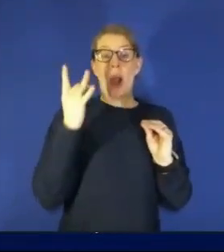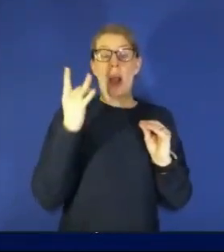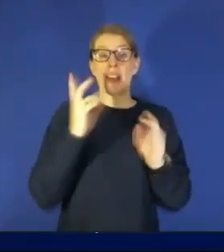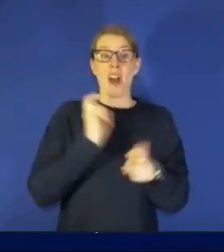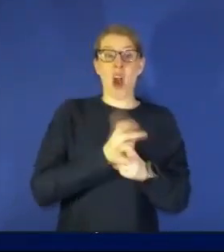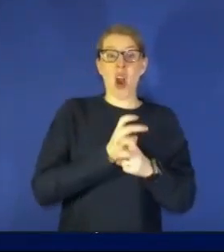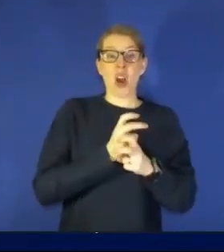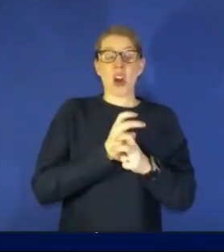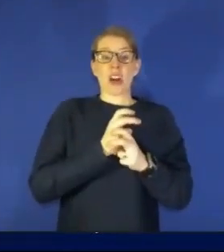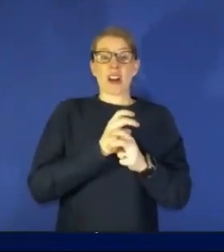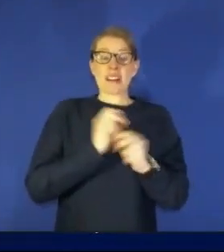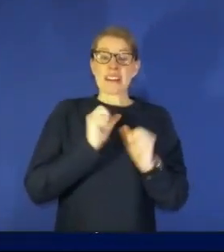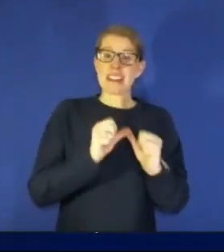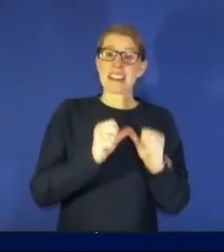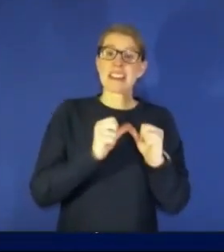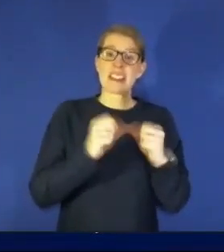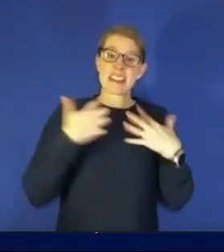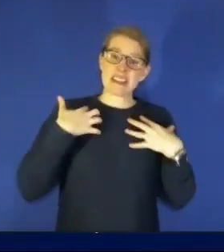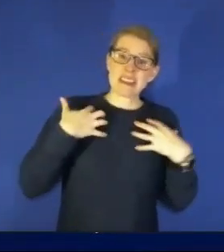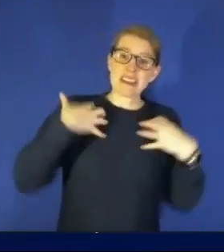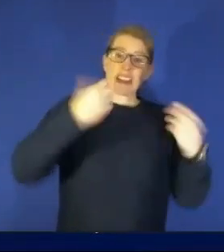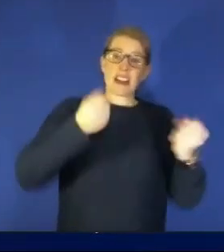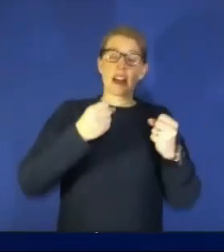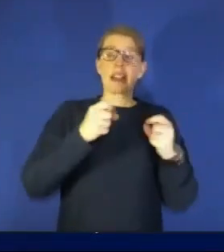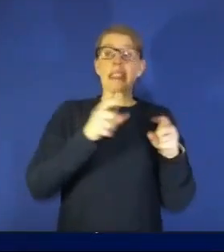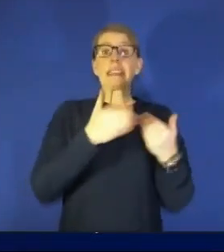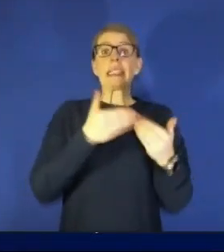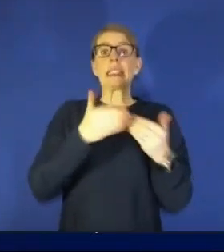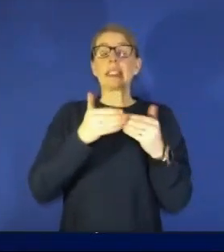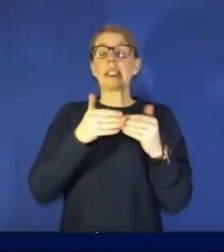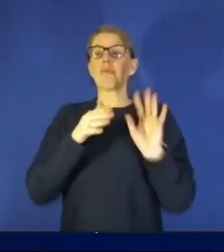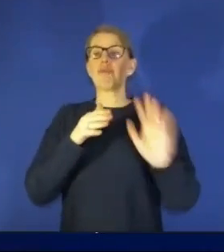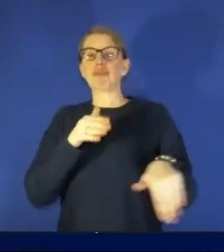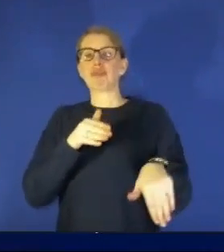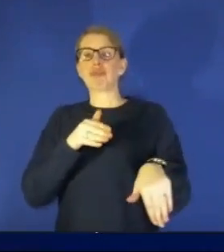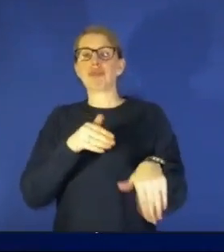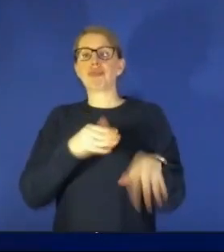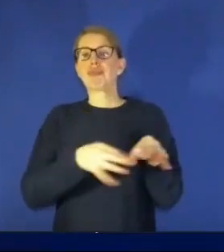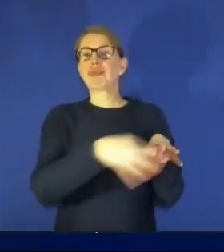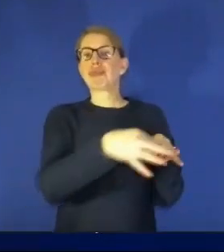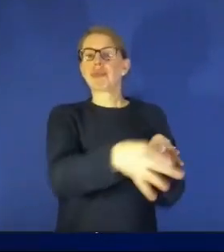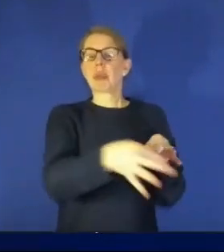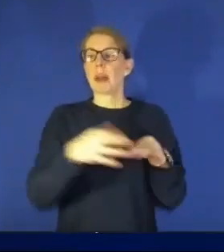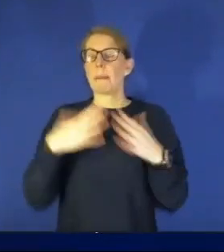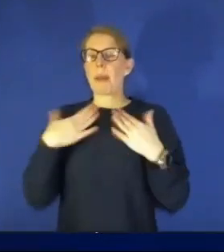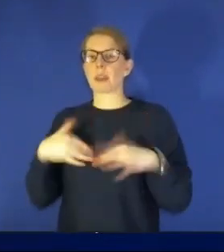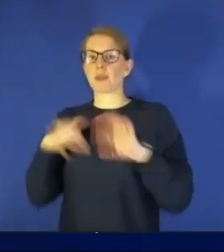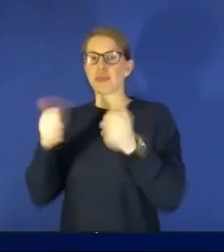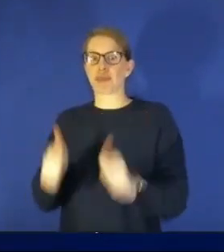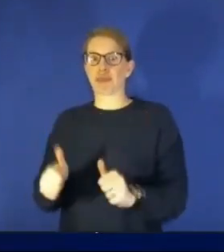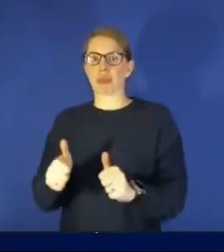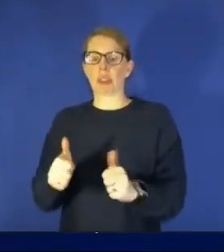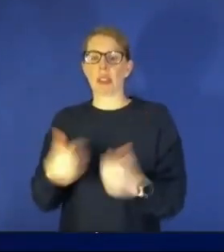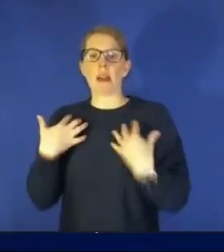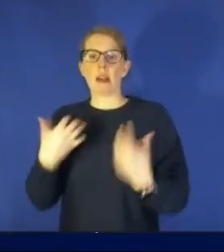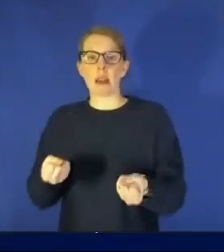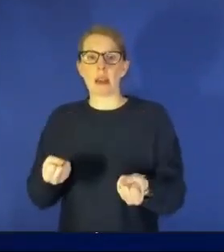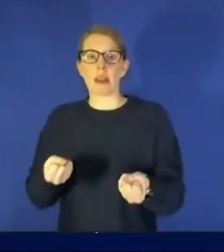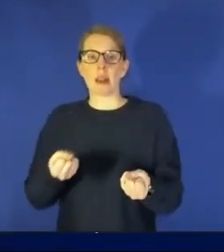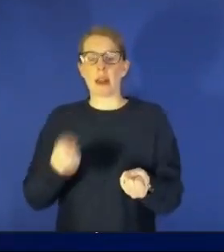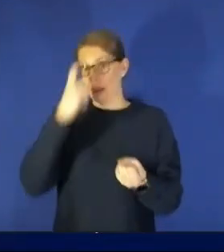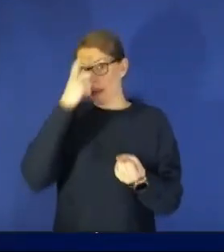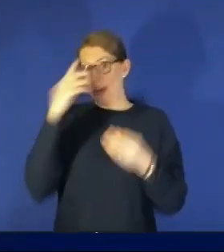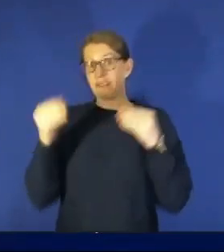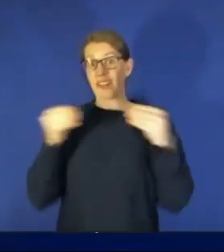it's harder to stay in shape, and it's easier to fall out of shape because we're older and our bodies not only lose that brain